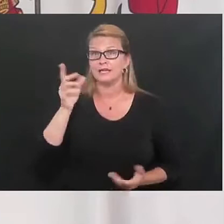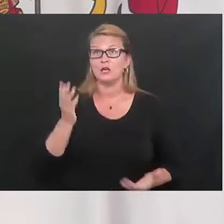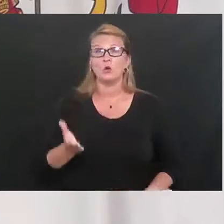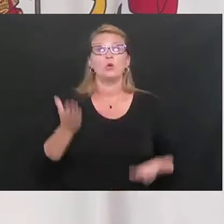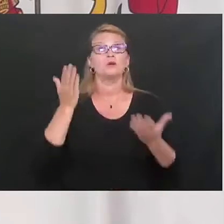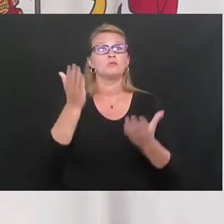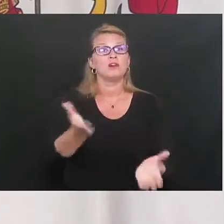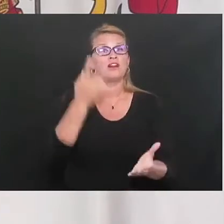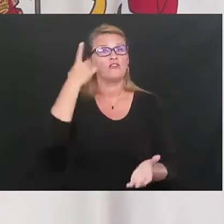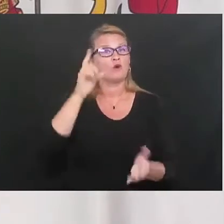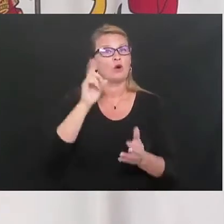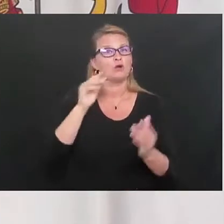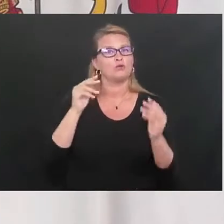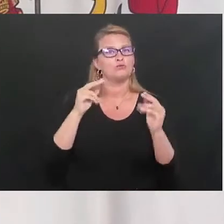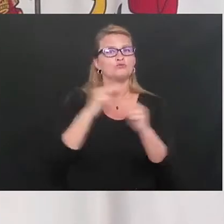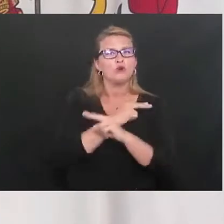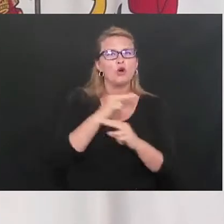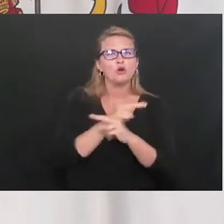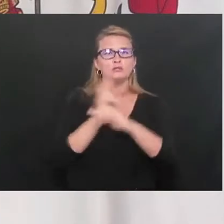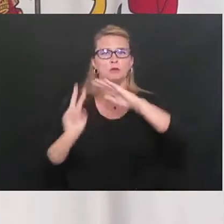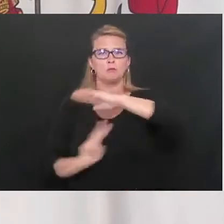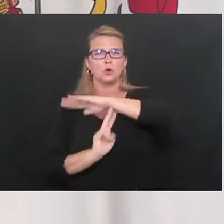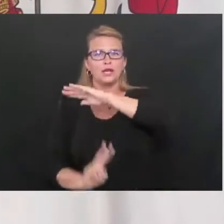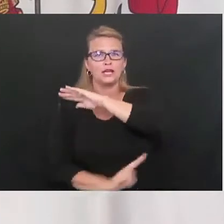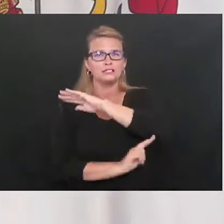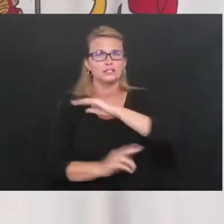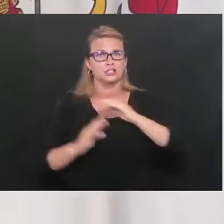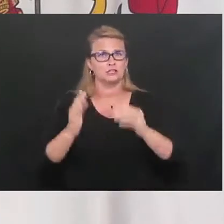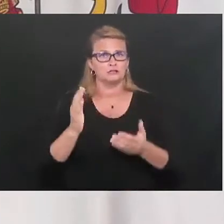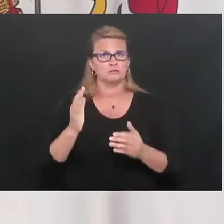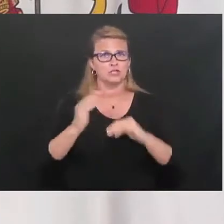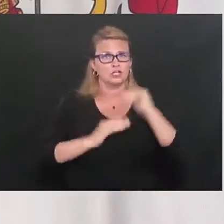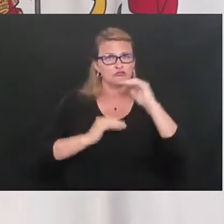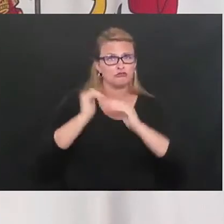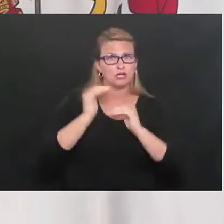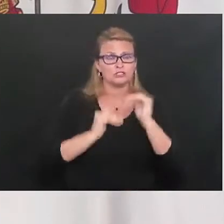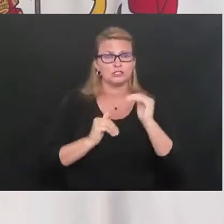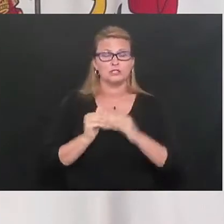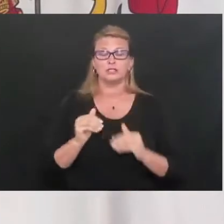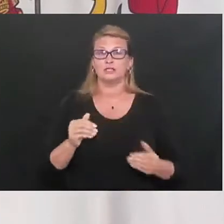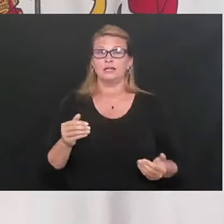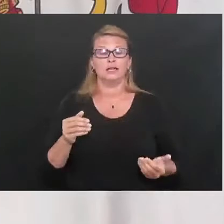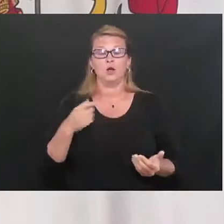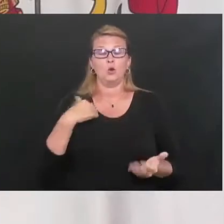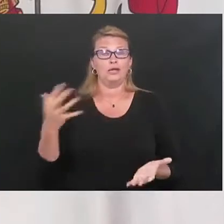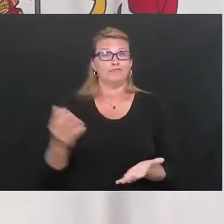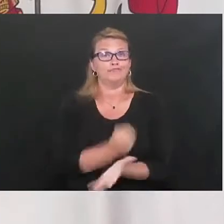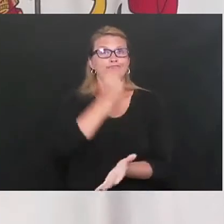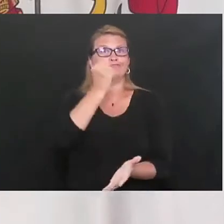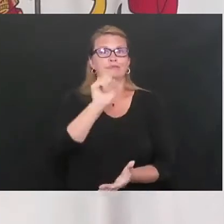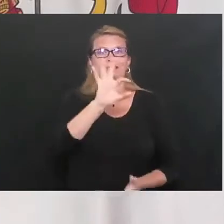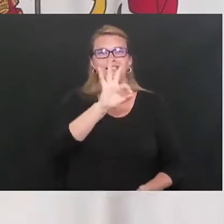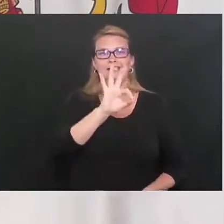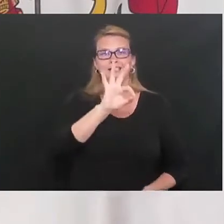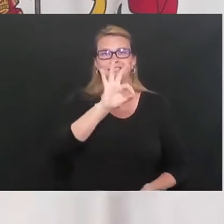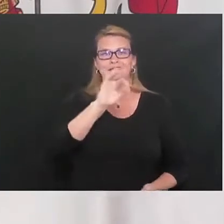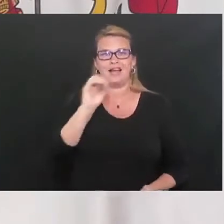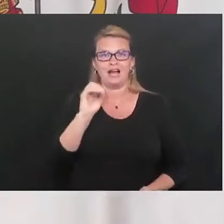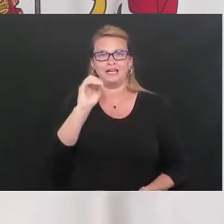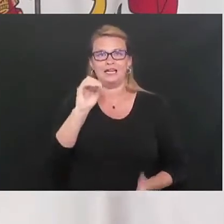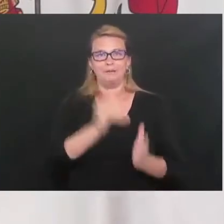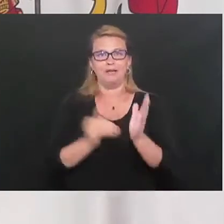bridge construction. We ended up with an extra gosh, it's amazing, an extra $90